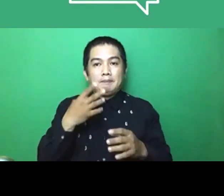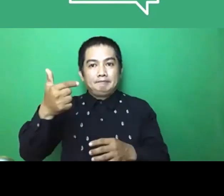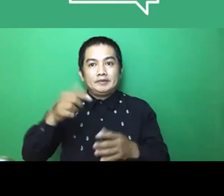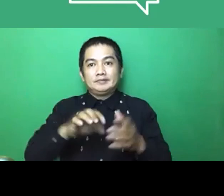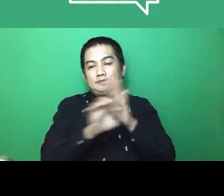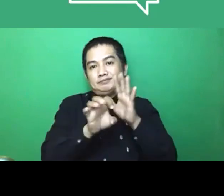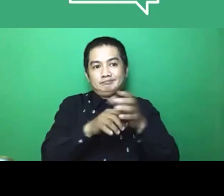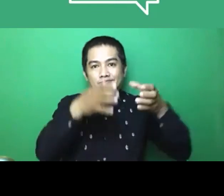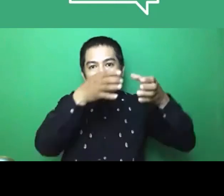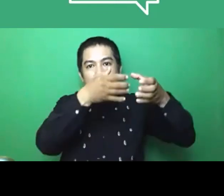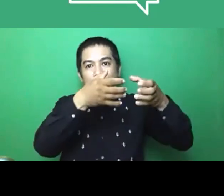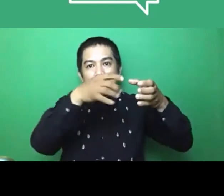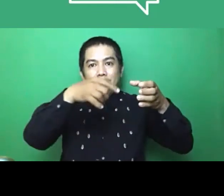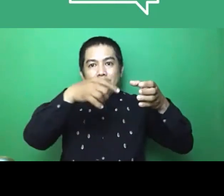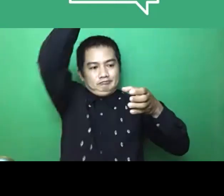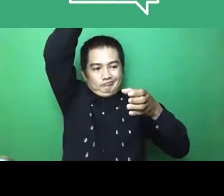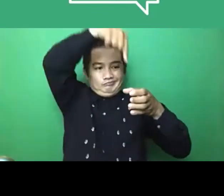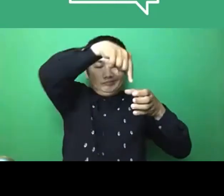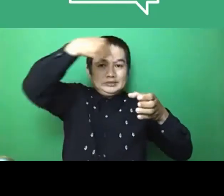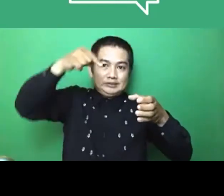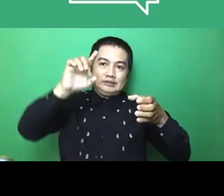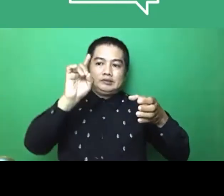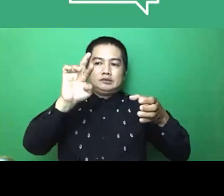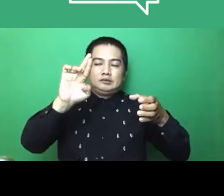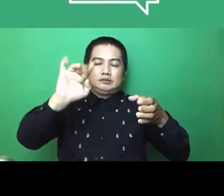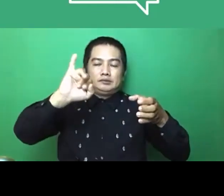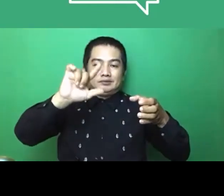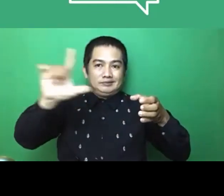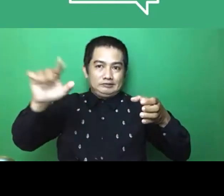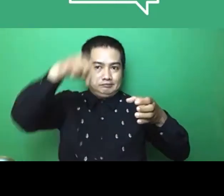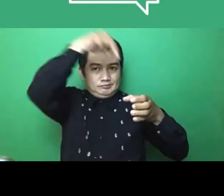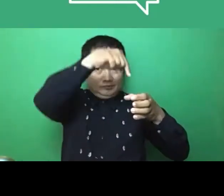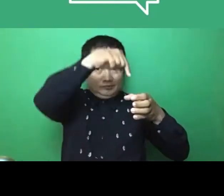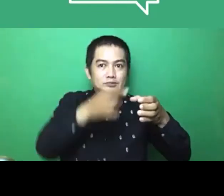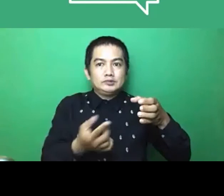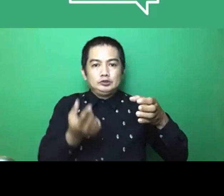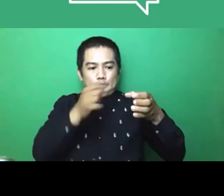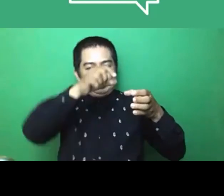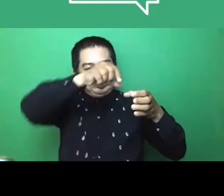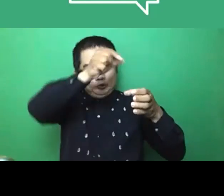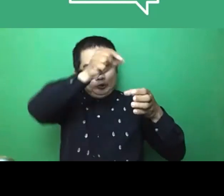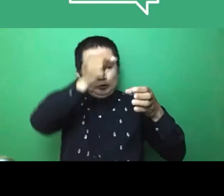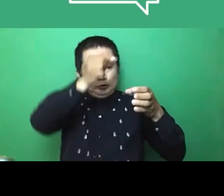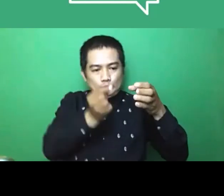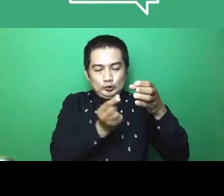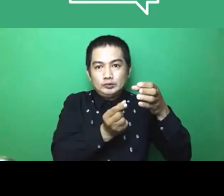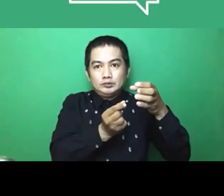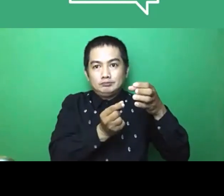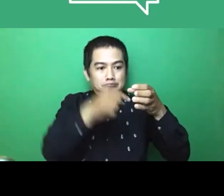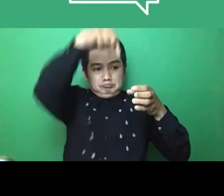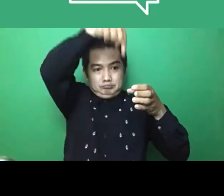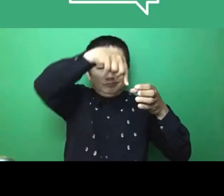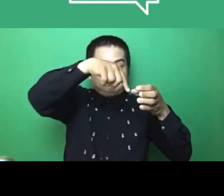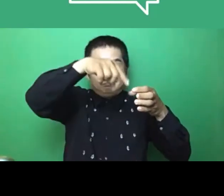for this mug, a drill would go inside, right, and cut this. And then for me to cut this, right, you can't go from the top because you'd